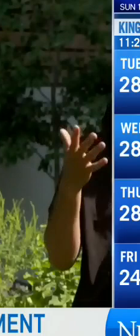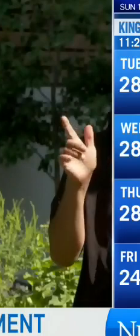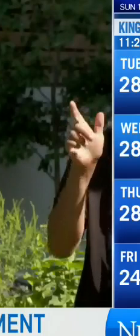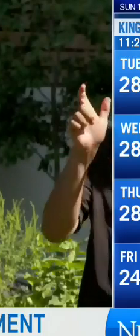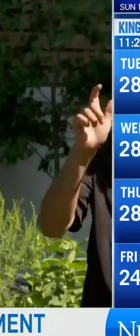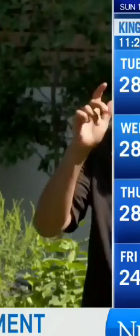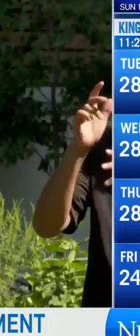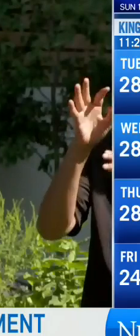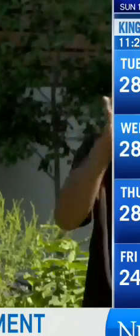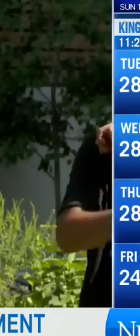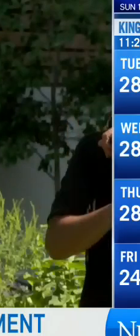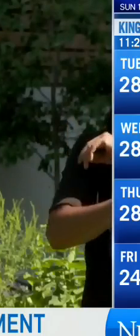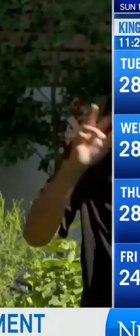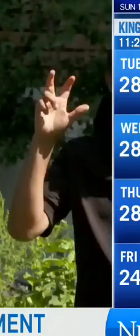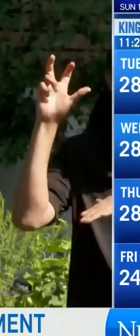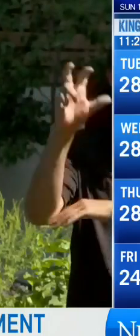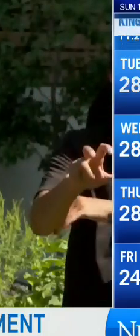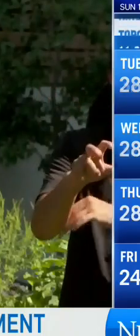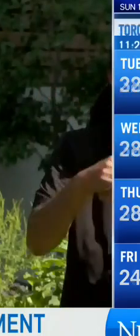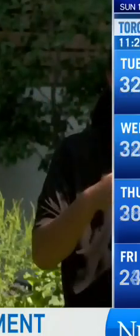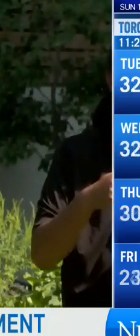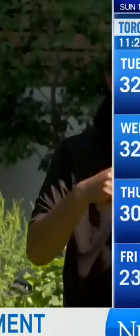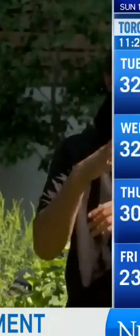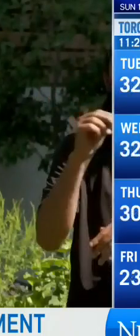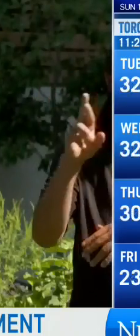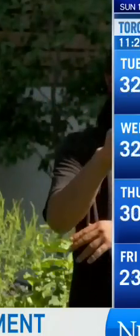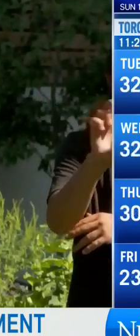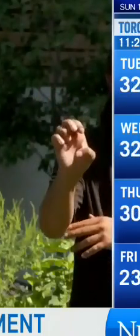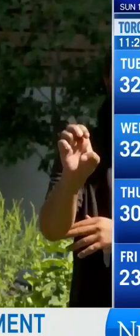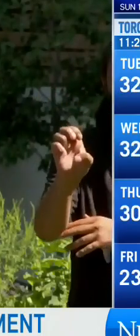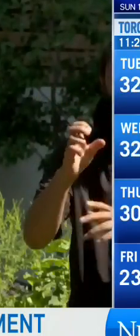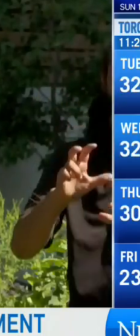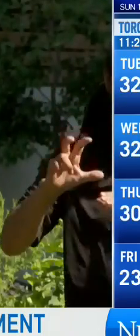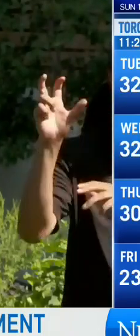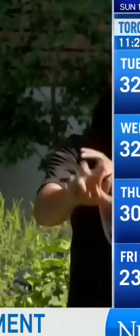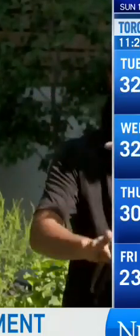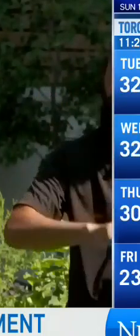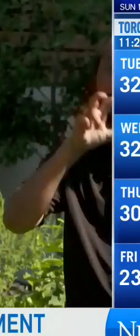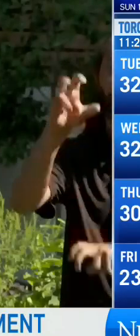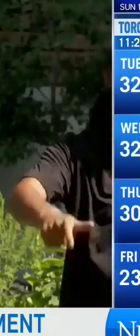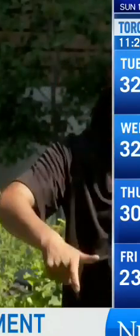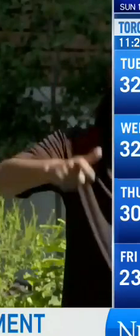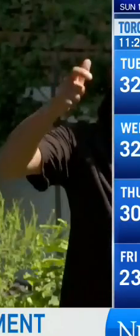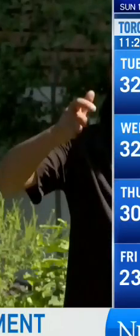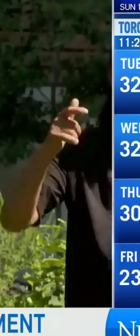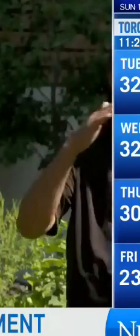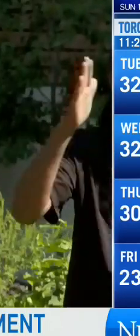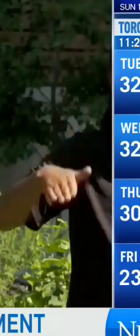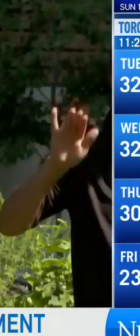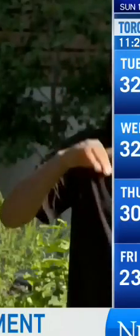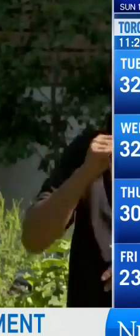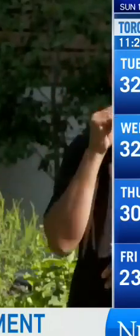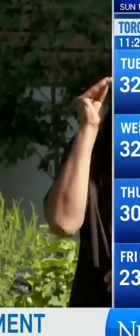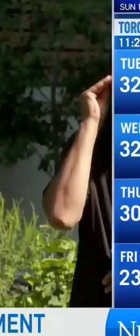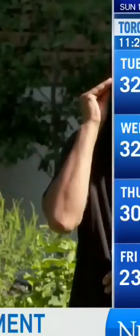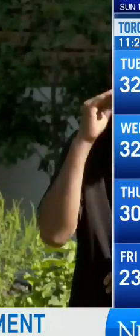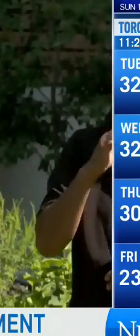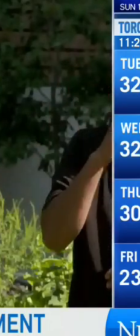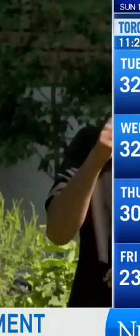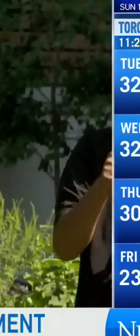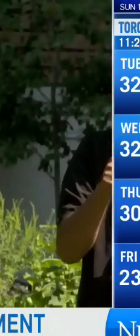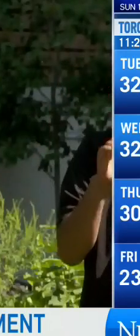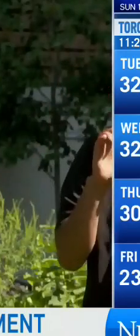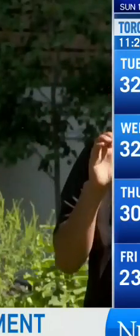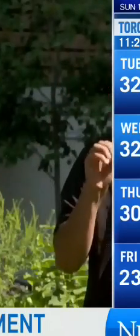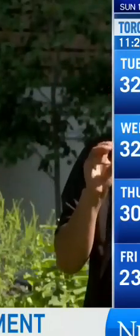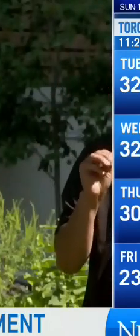in residential real estate. A house is a home. It is not a commodity. It is not there for speculation.